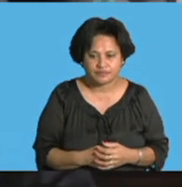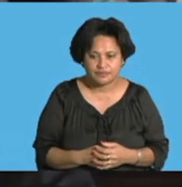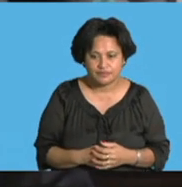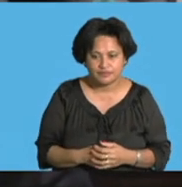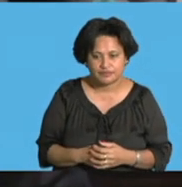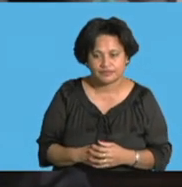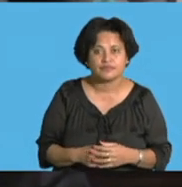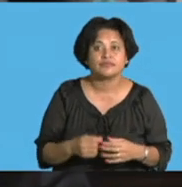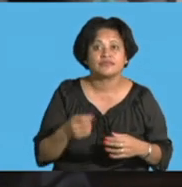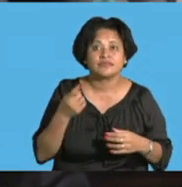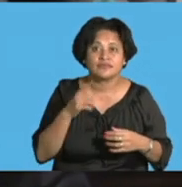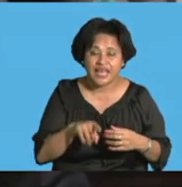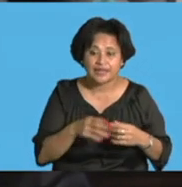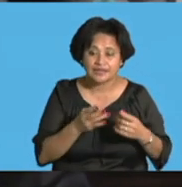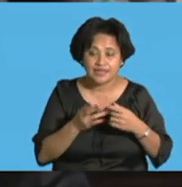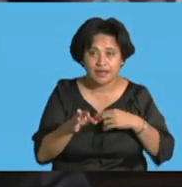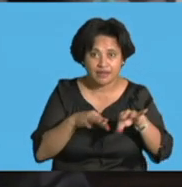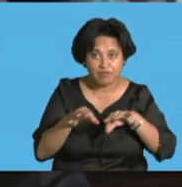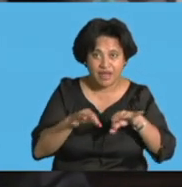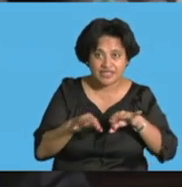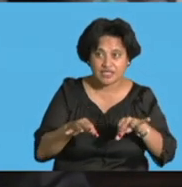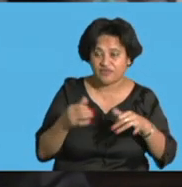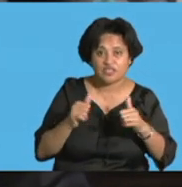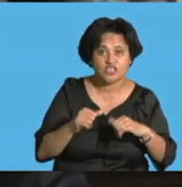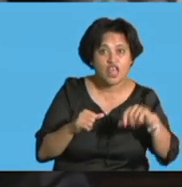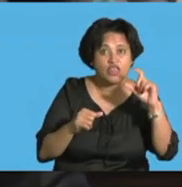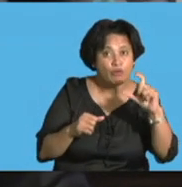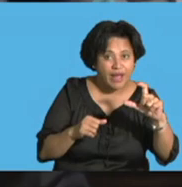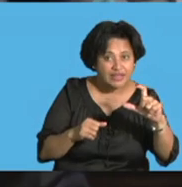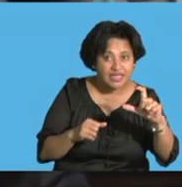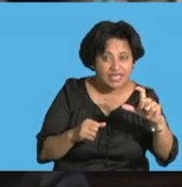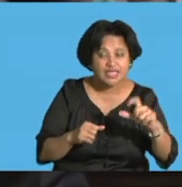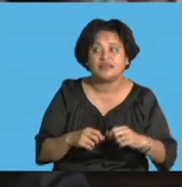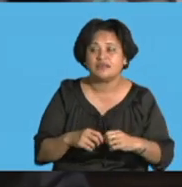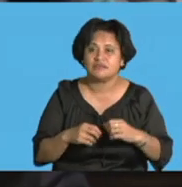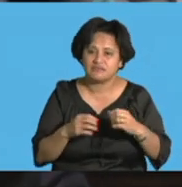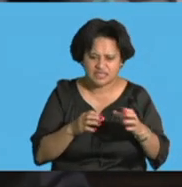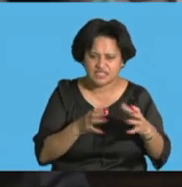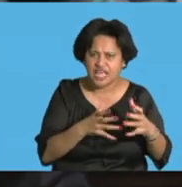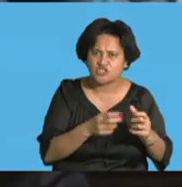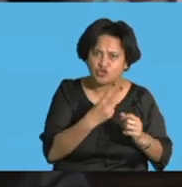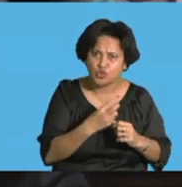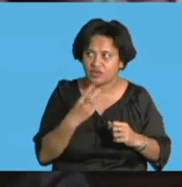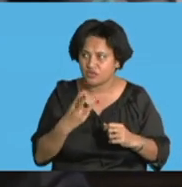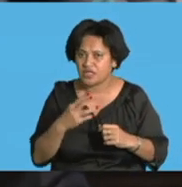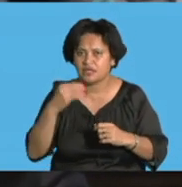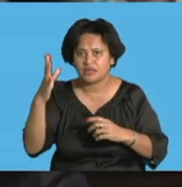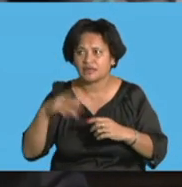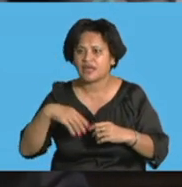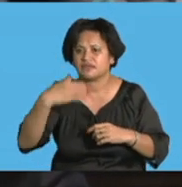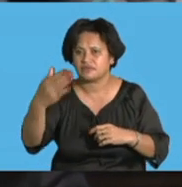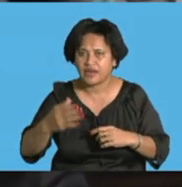And engineering plans will be completed for Dombati Stage 2 and 3, Wakanisila, Filfo, Sakoda, Tavela, Torre, and